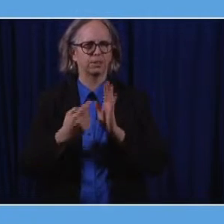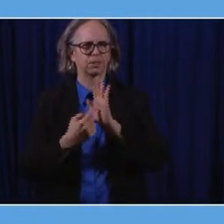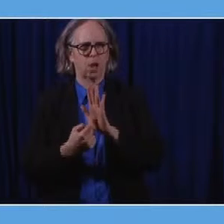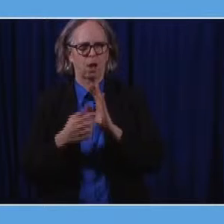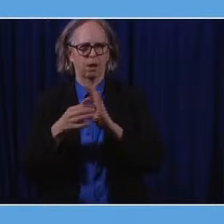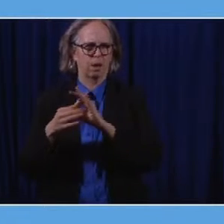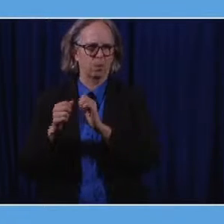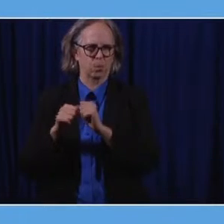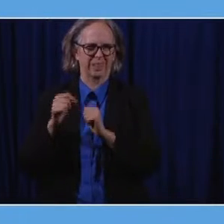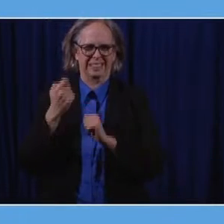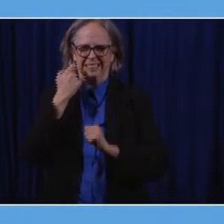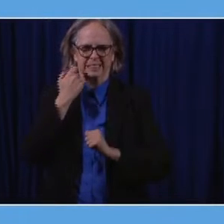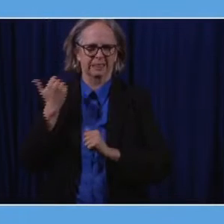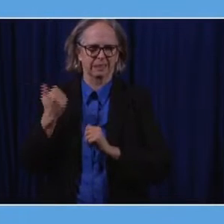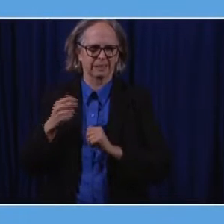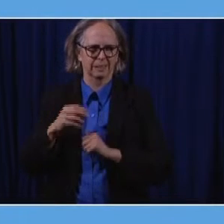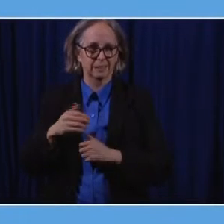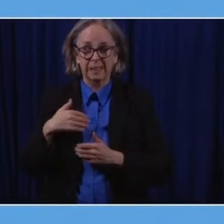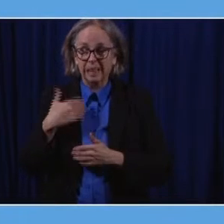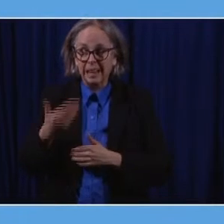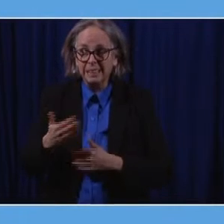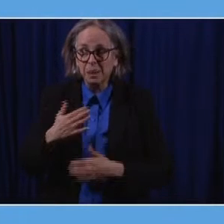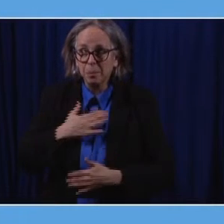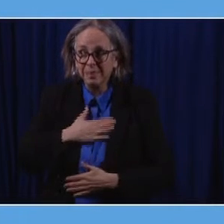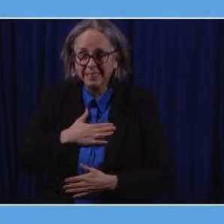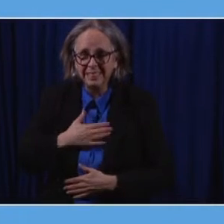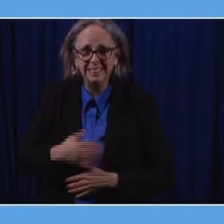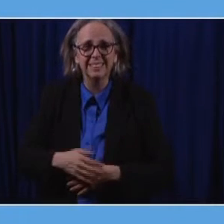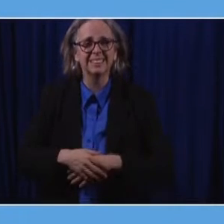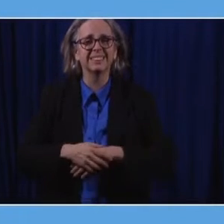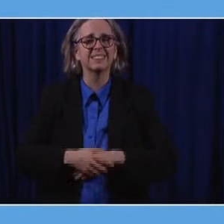which would be the next one, I hope.